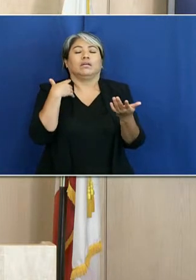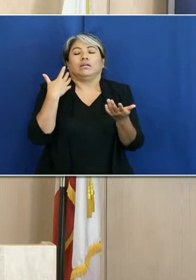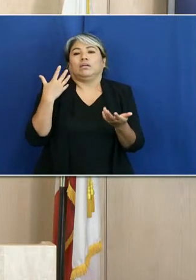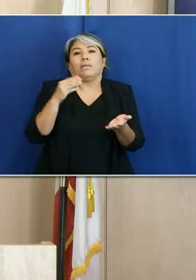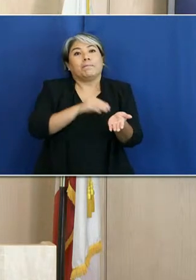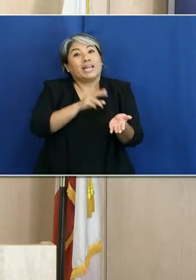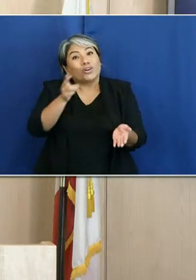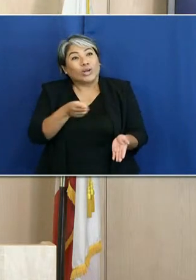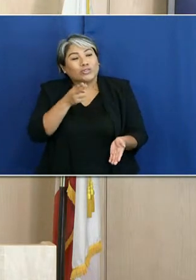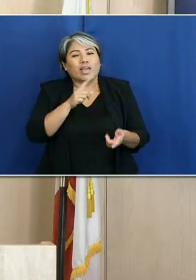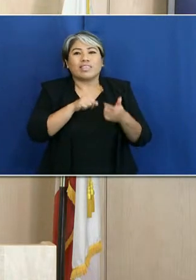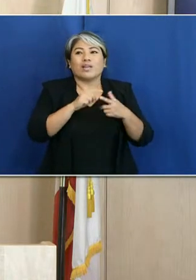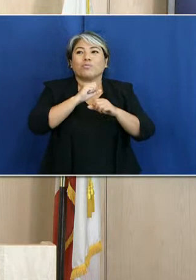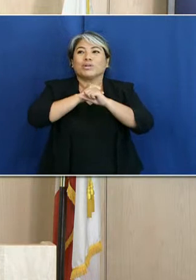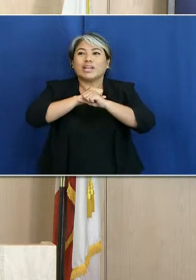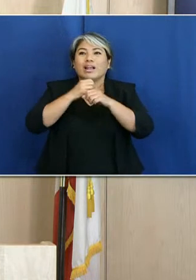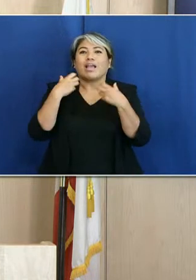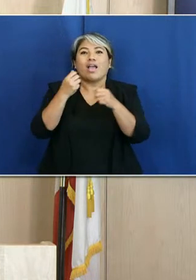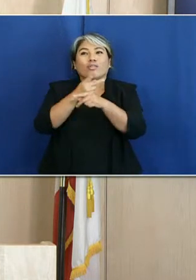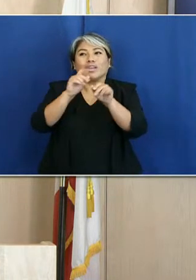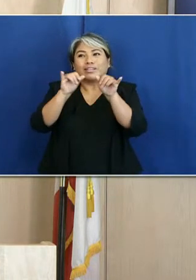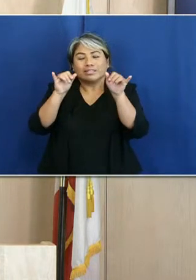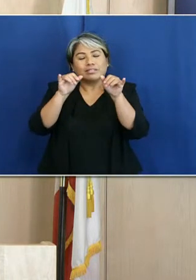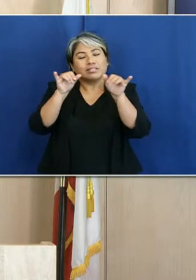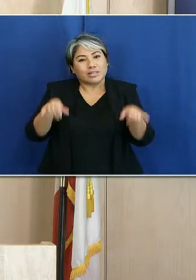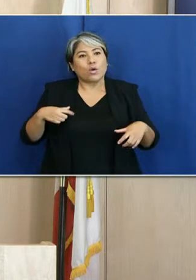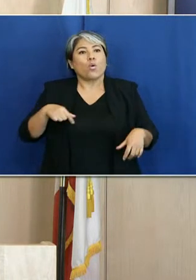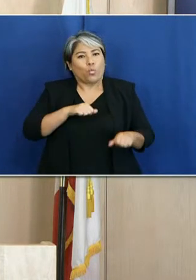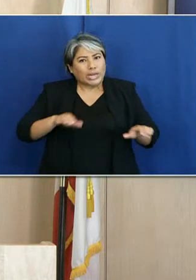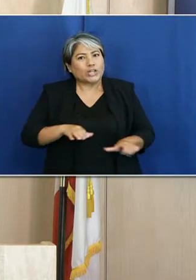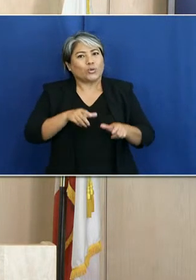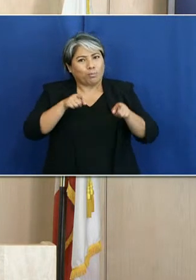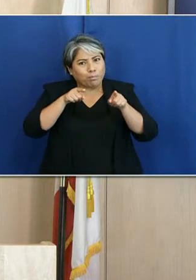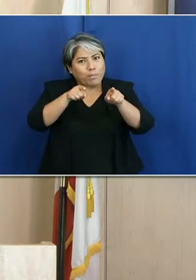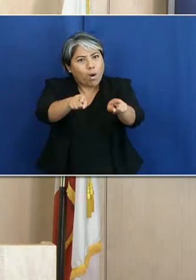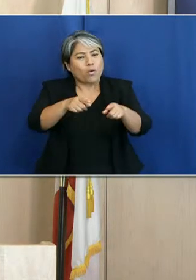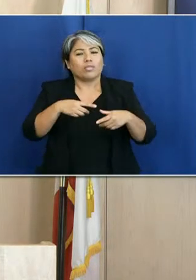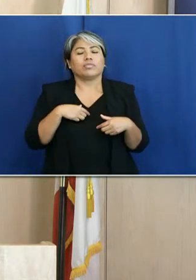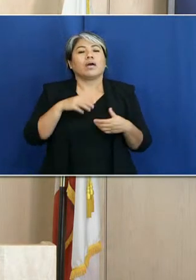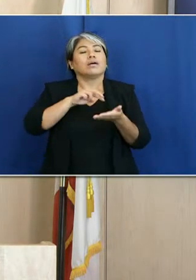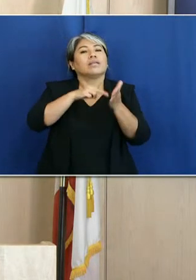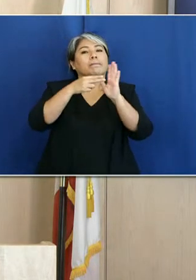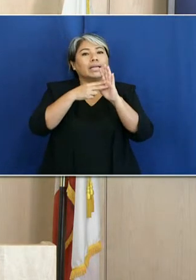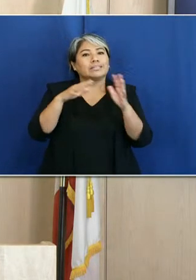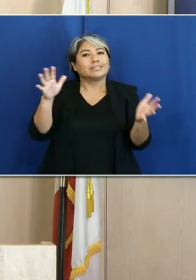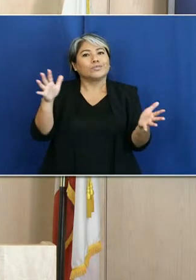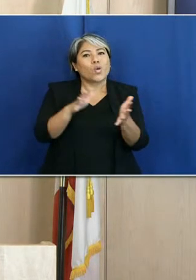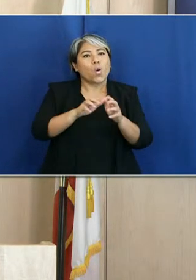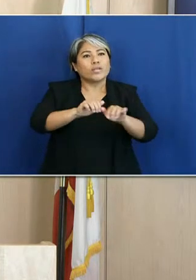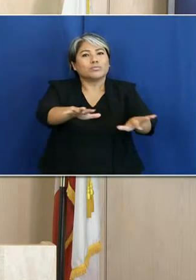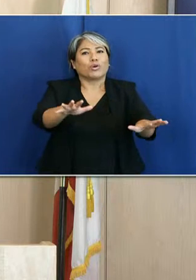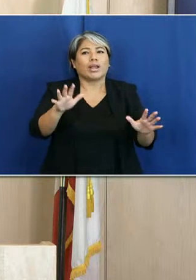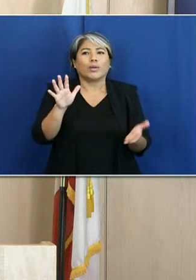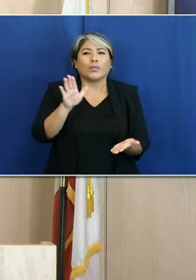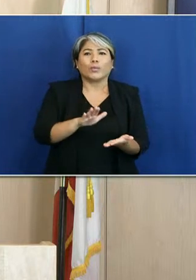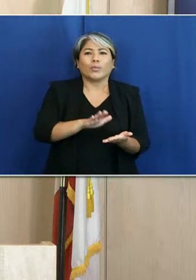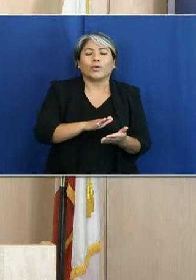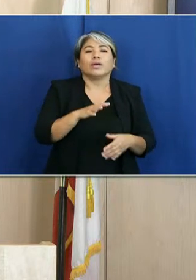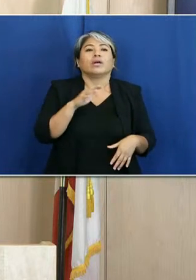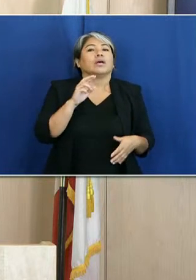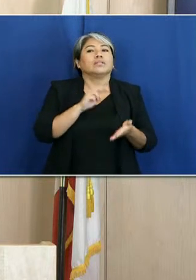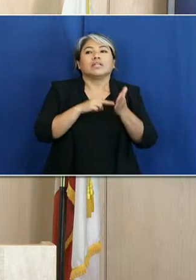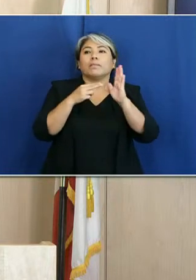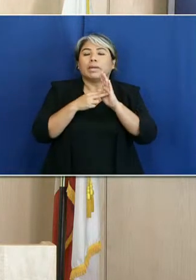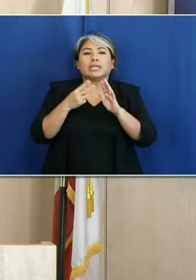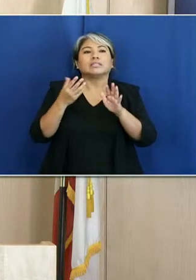system, we do the exact same thing to accomplish both, and that is slow the spread. And so it's the hope moving forward we can find some